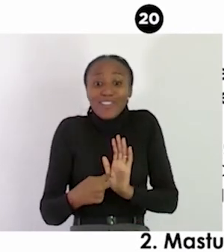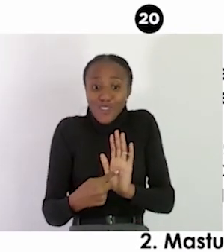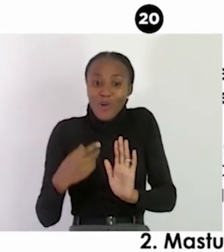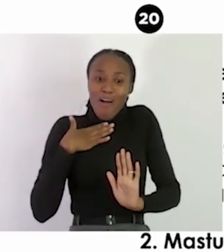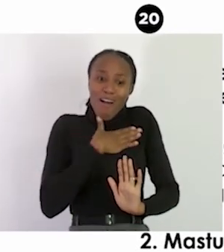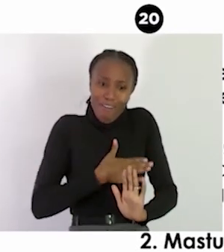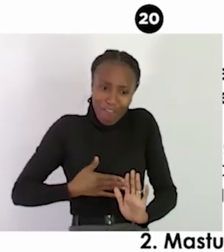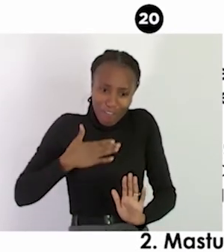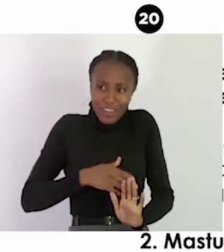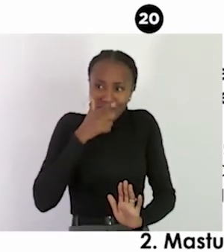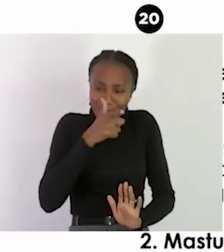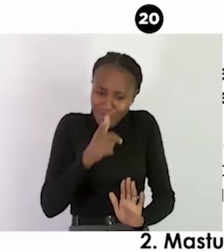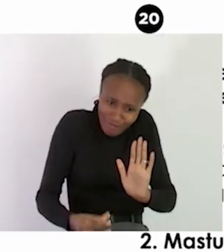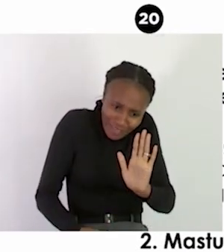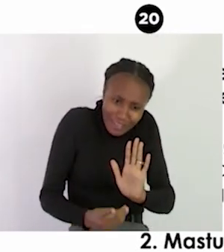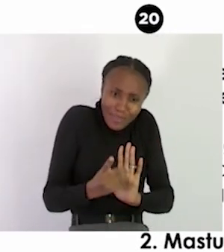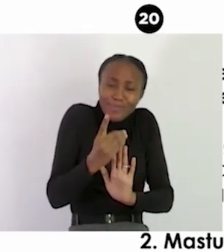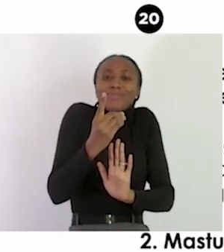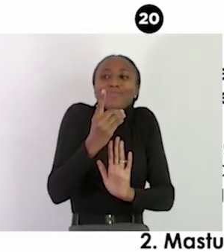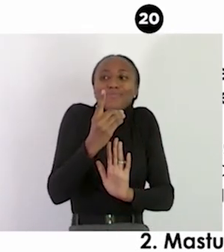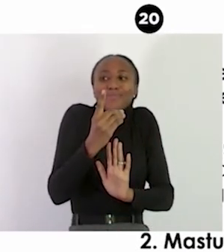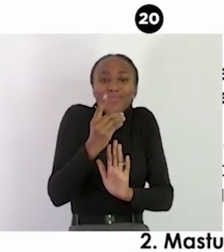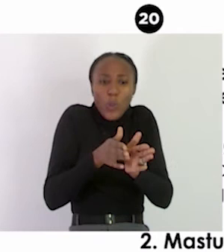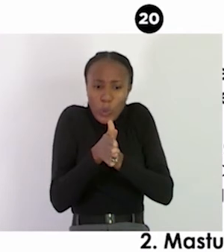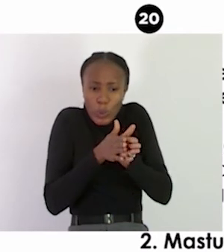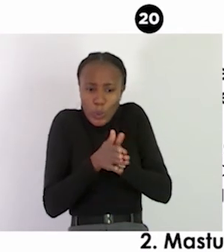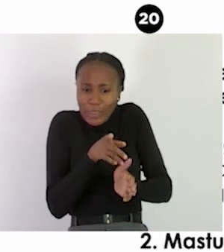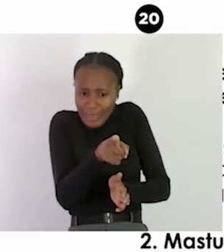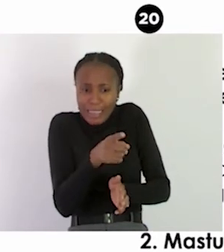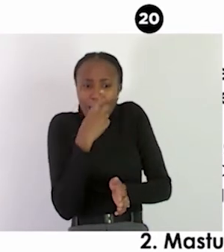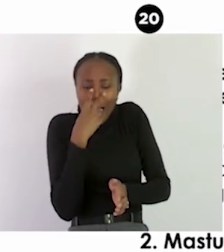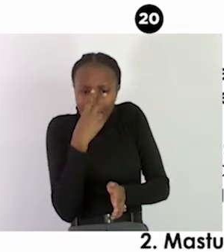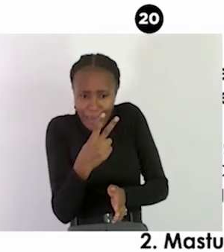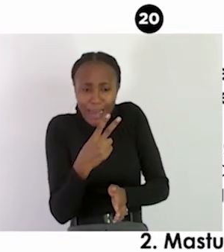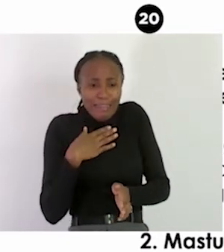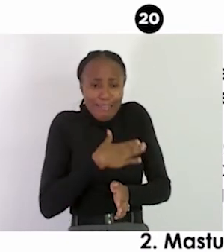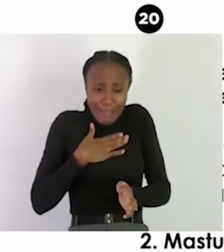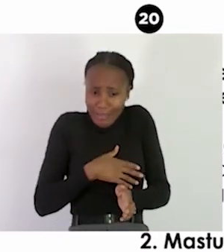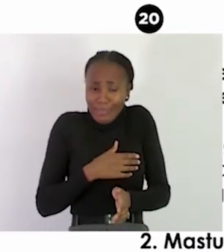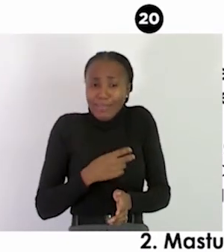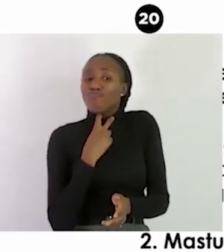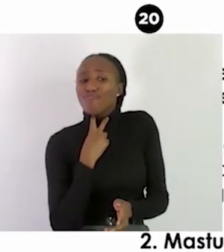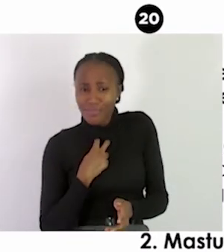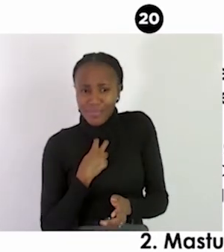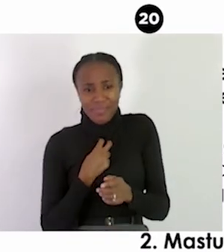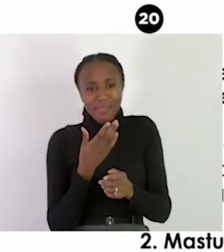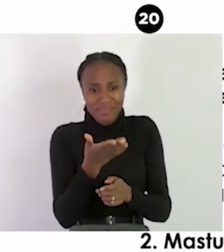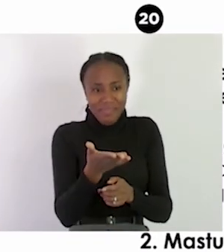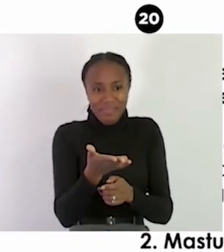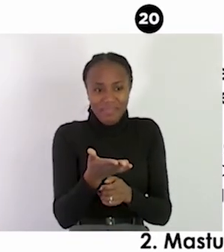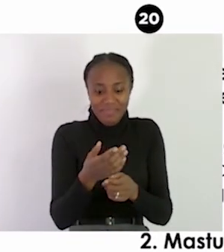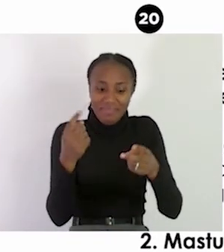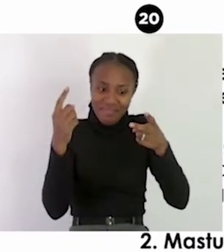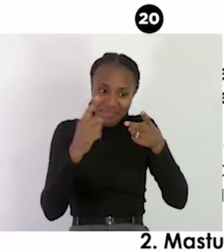indications that you are attracted to this person. Feelings of attraction. Another